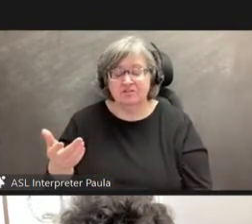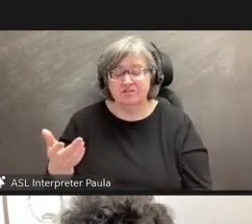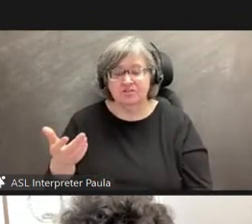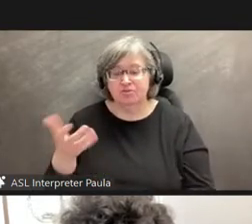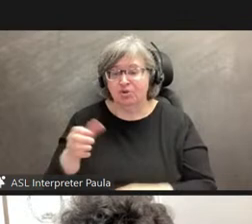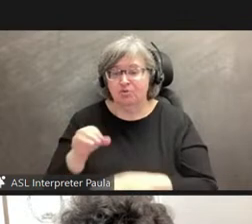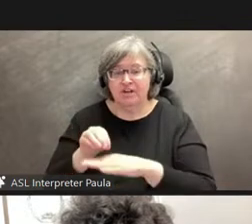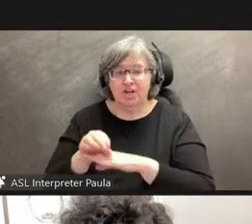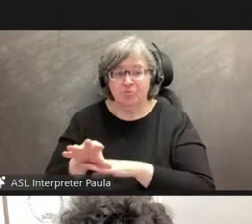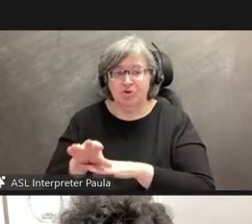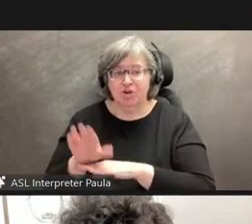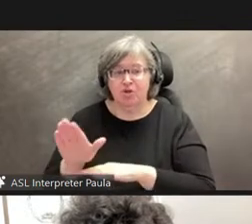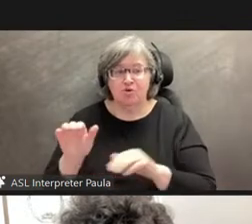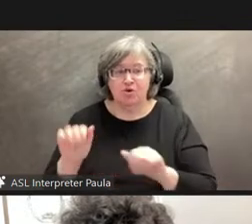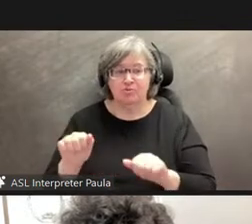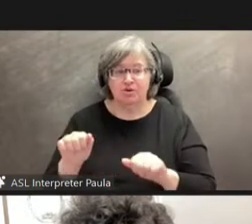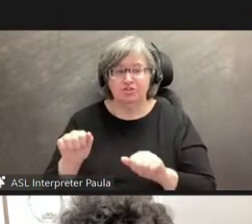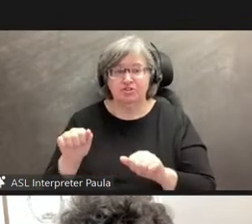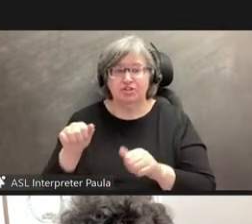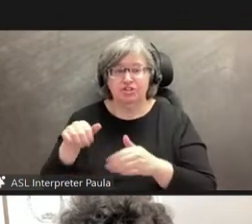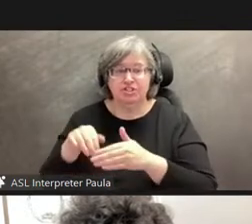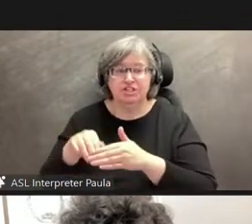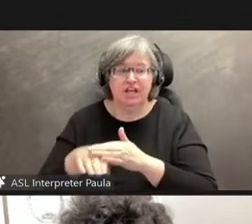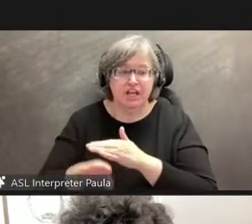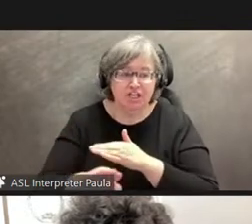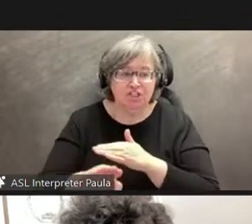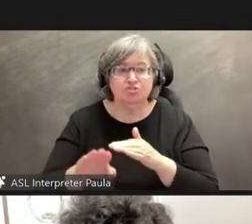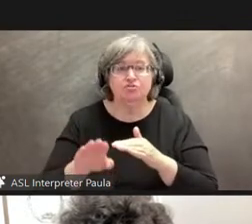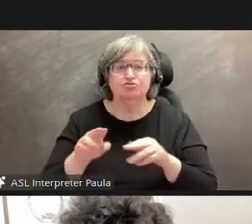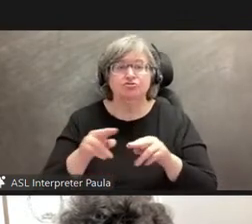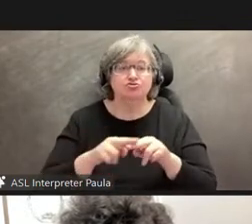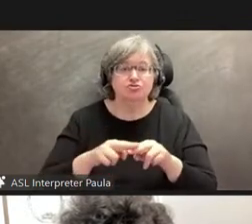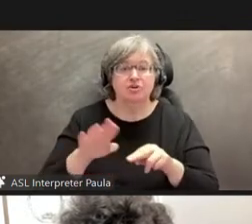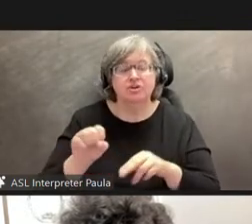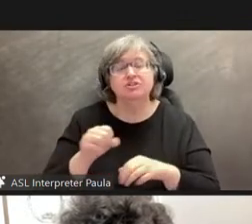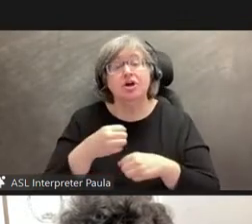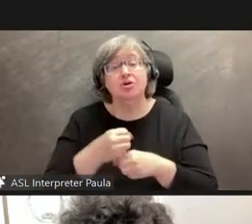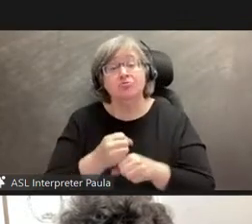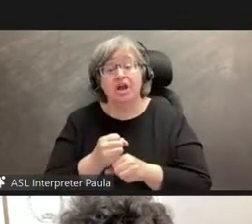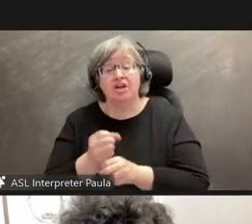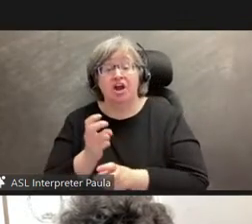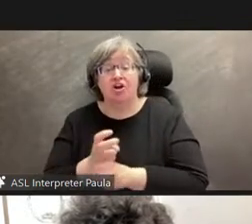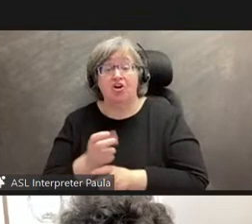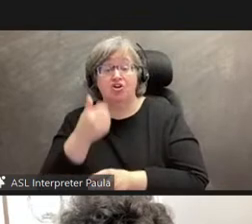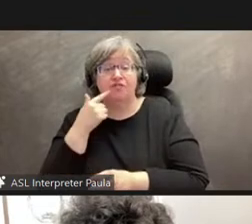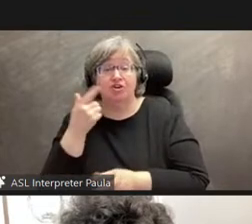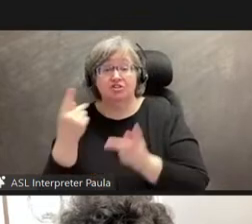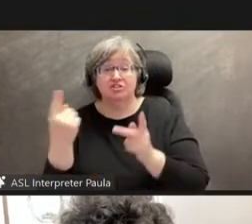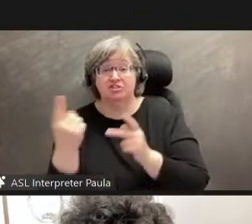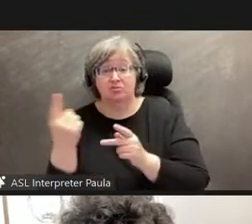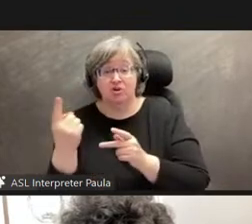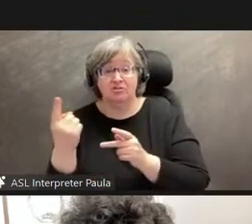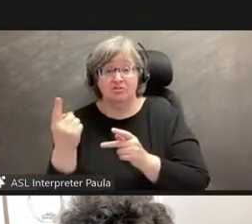impact their ability to access the system, but make it more difficult for somebody to